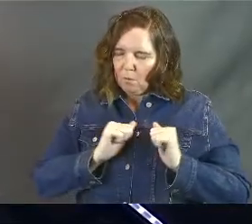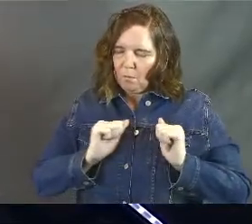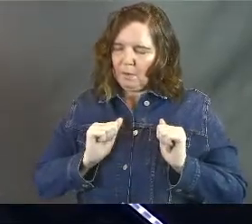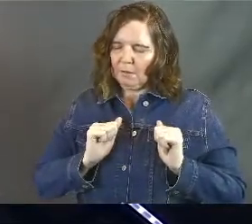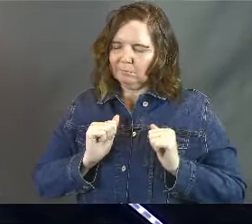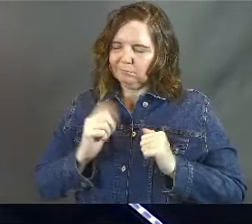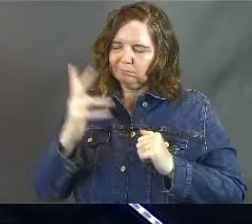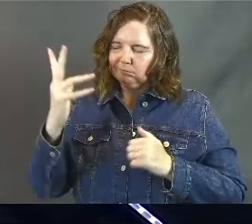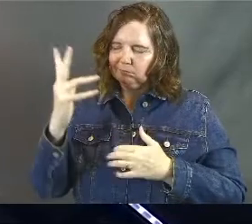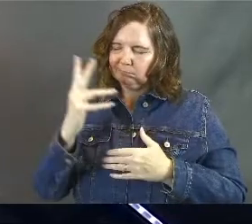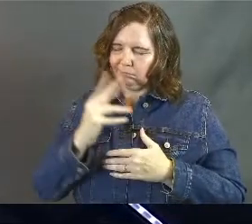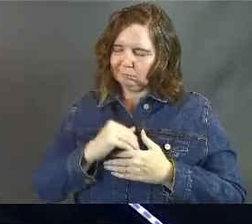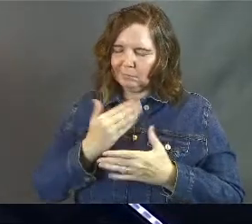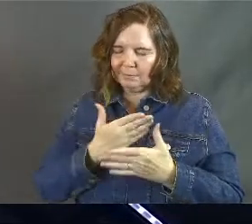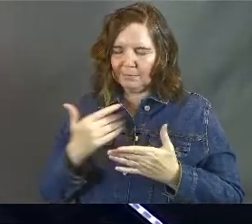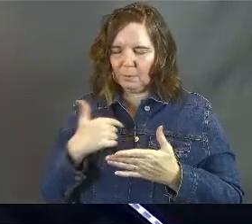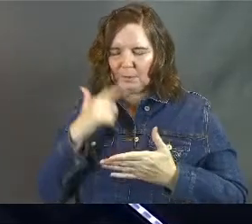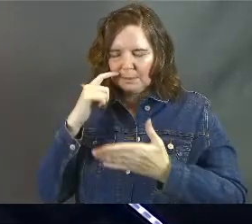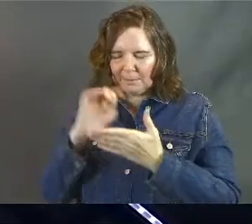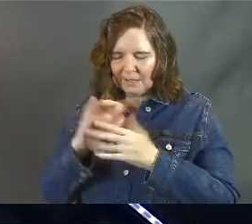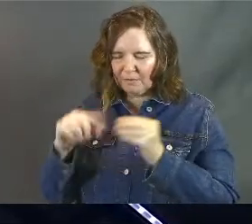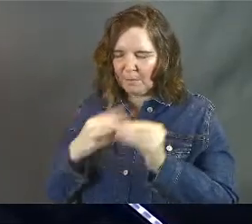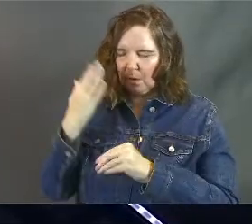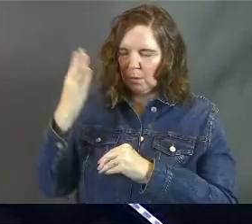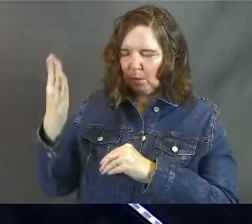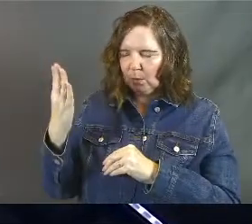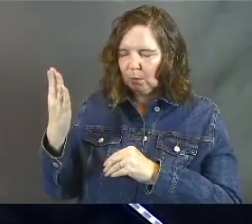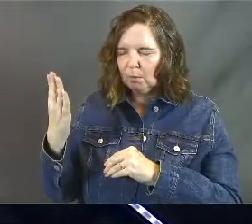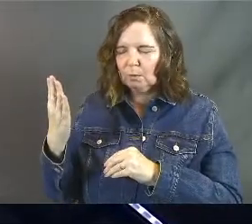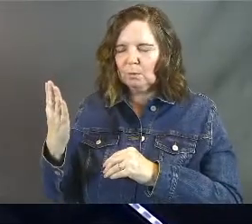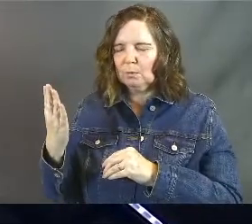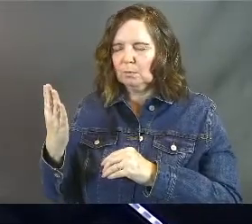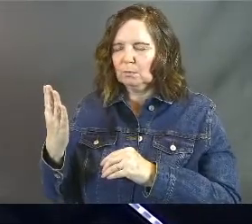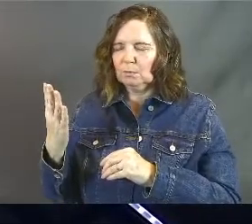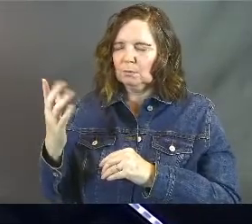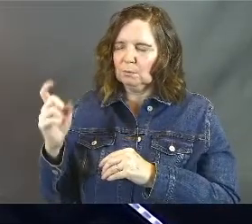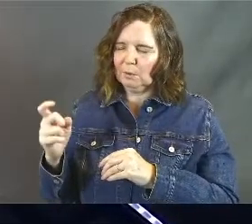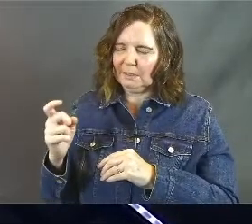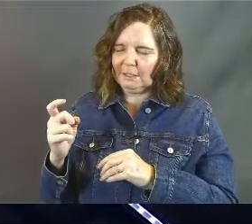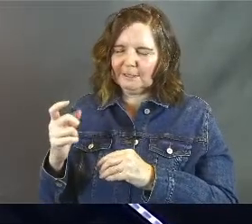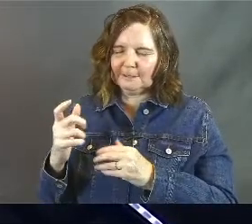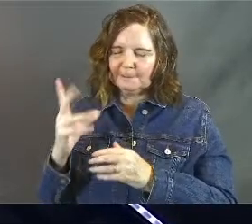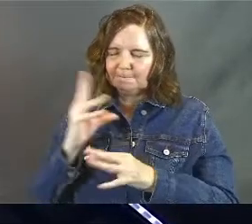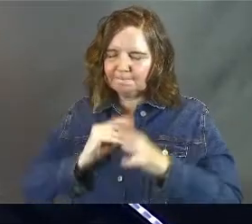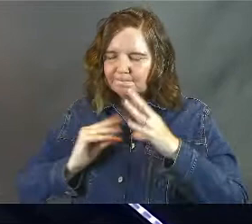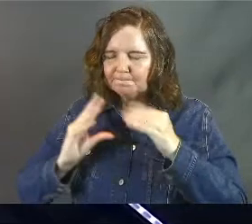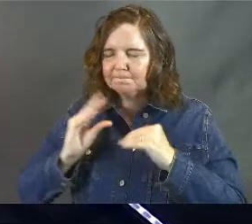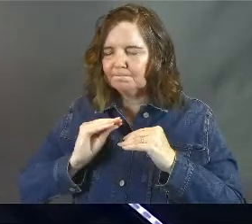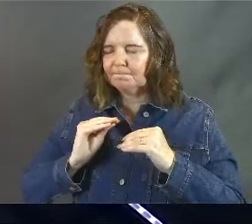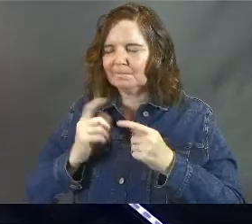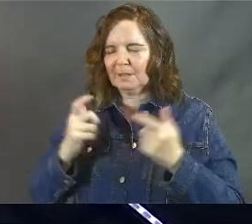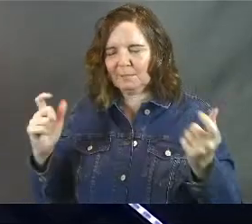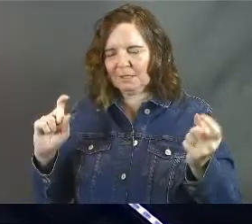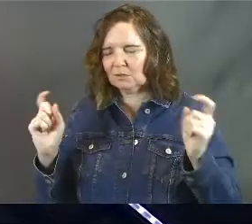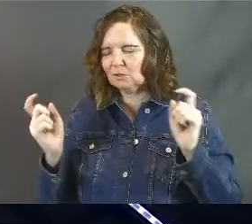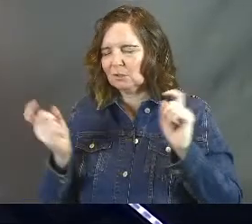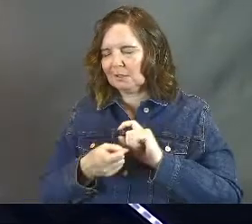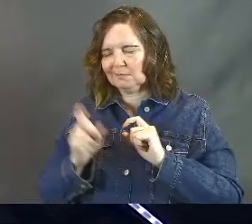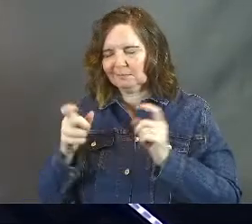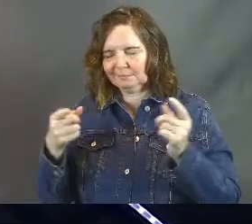Lord. Some of these things, Lord, that we need to believe about you and that we need to walk in, they're big